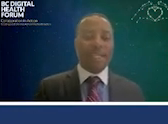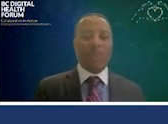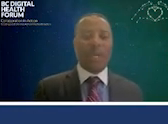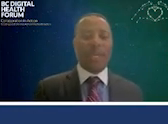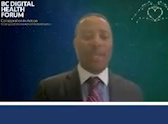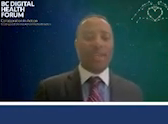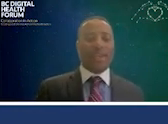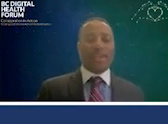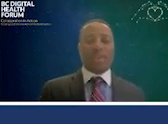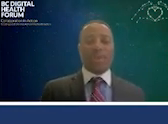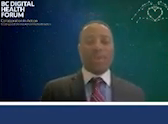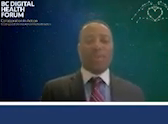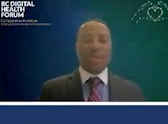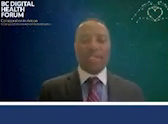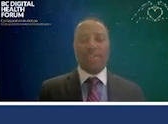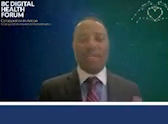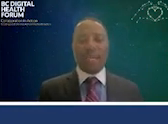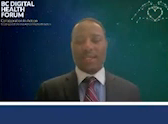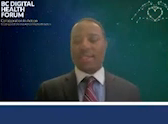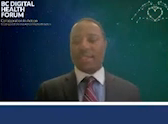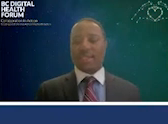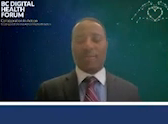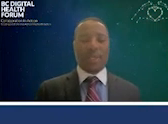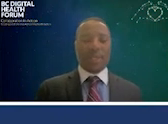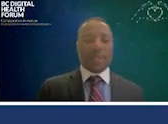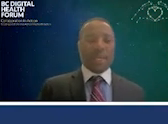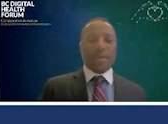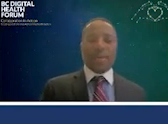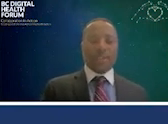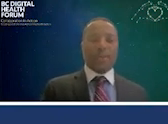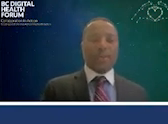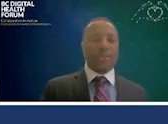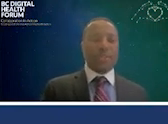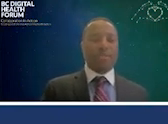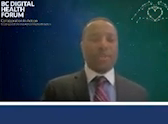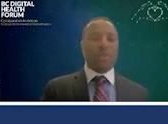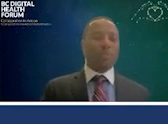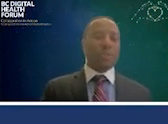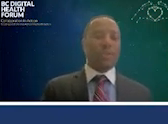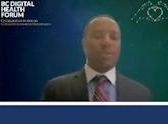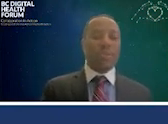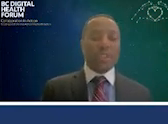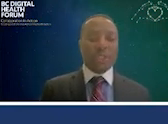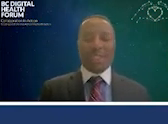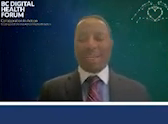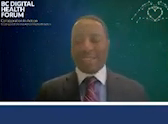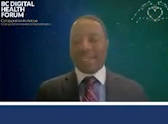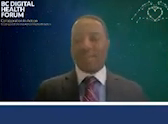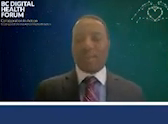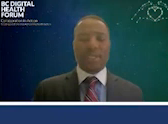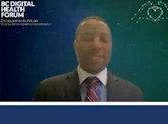the gateway to the rest of the health system. And also, number 2, to build a